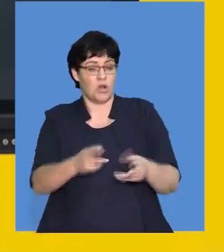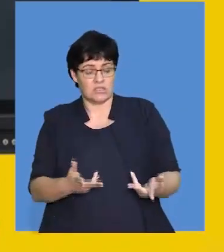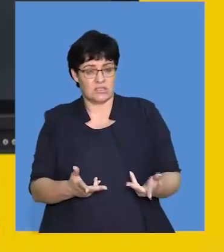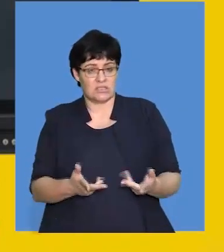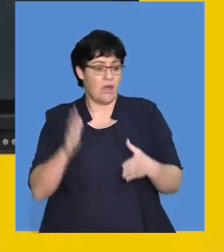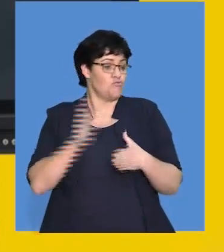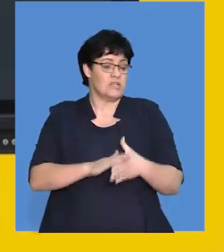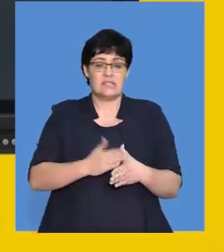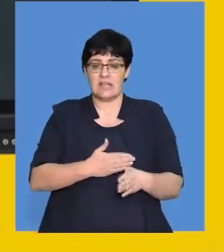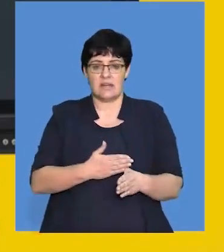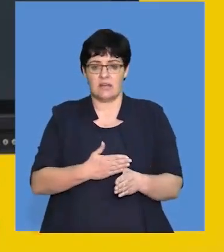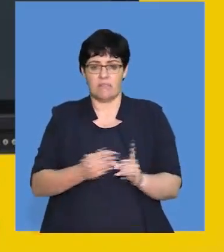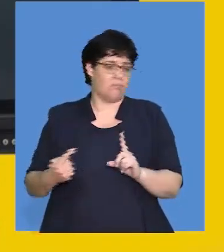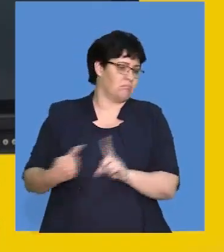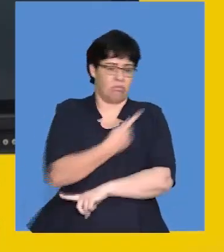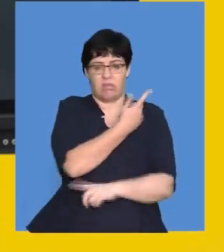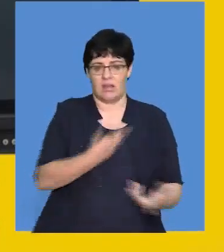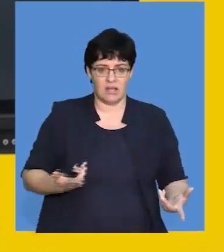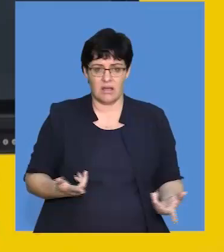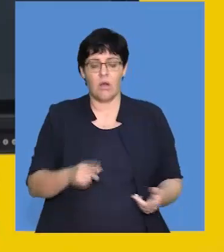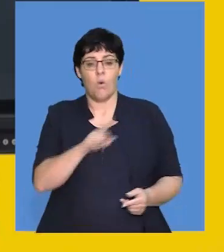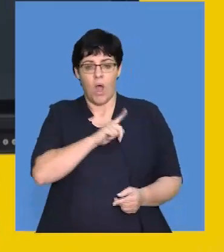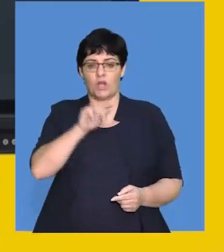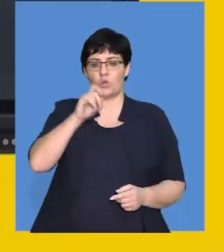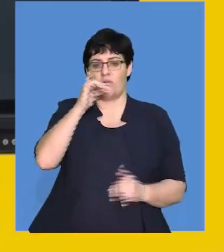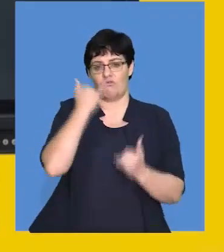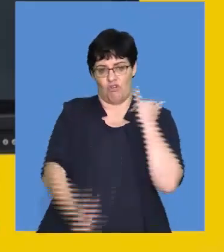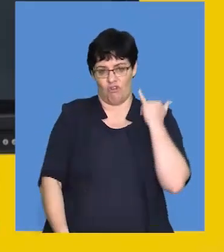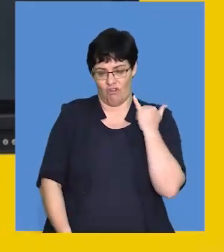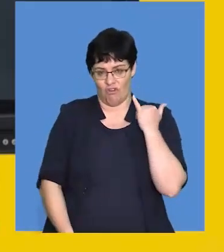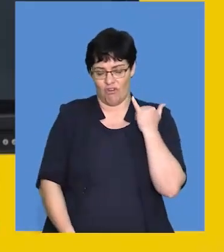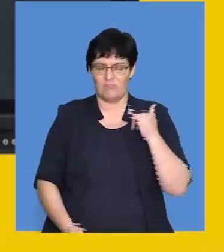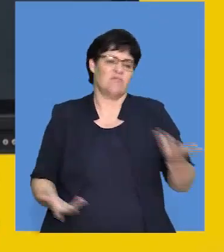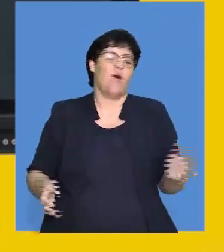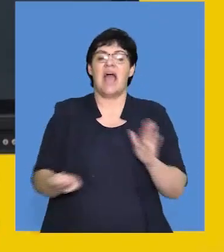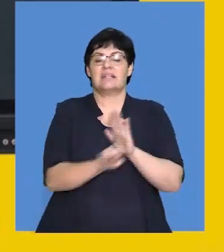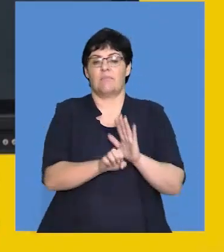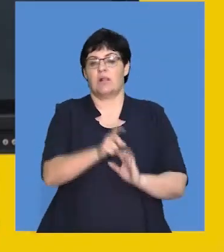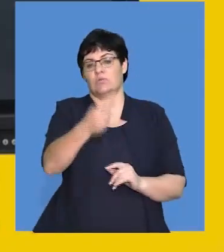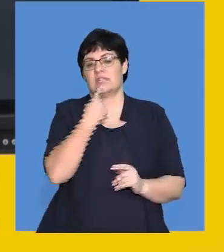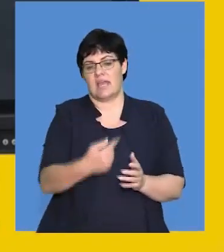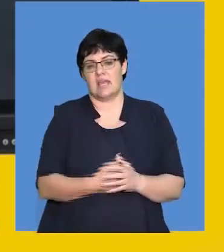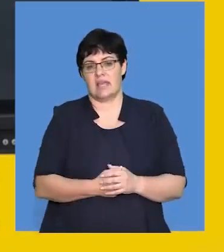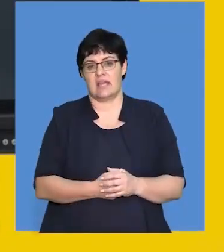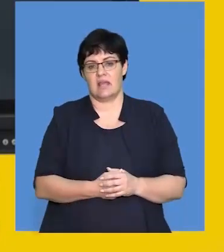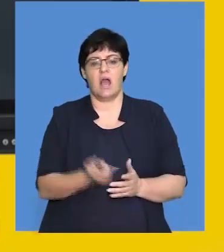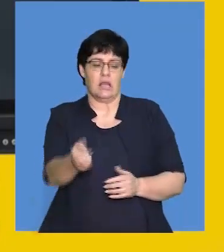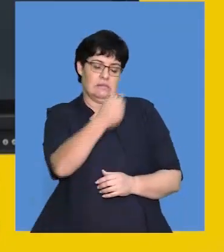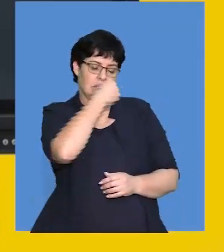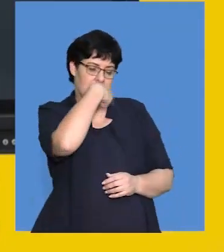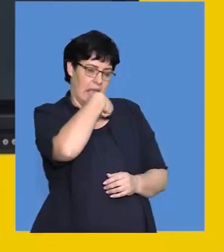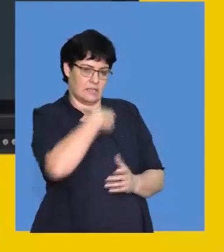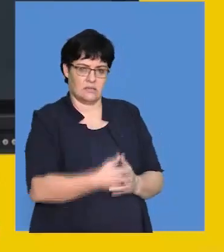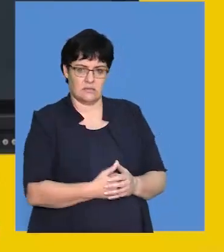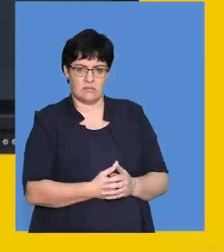reason will be thrown off if your tone was wrong. Let's say, for example, you said, he is sad, instead of saying